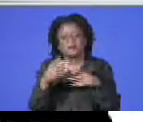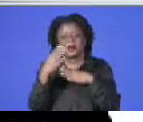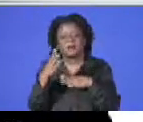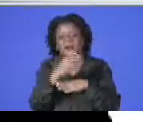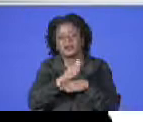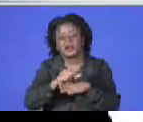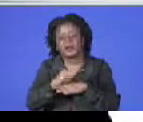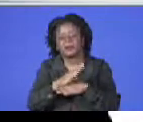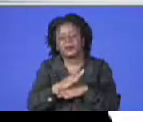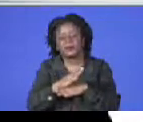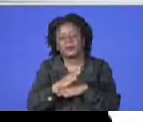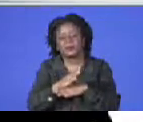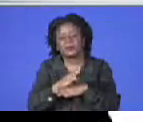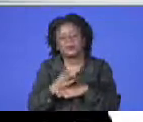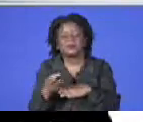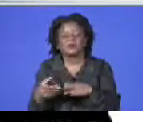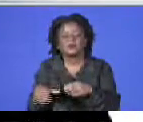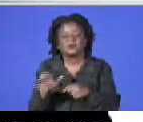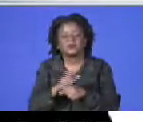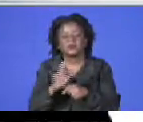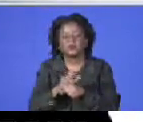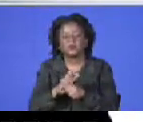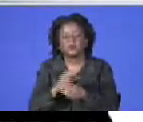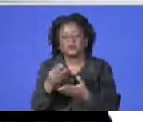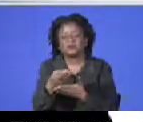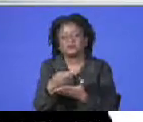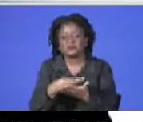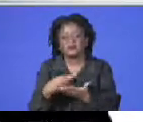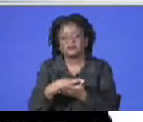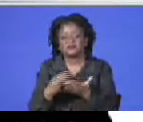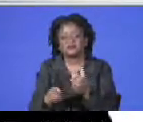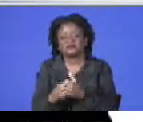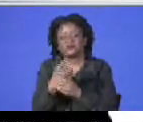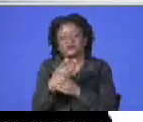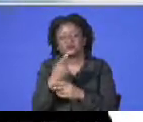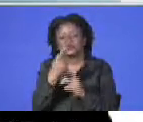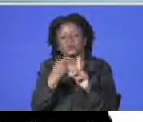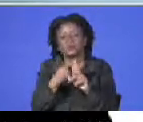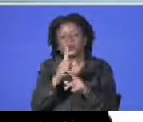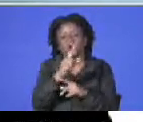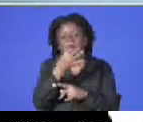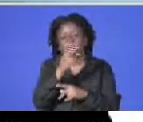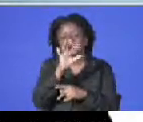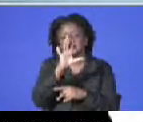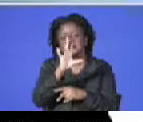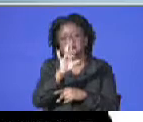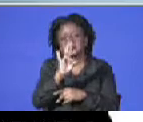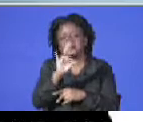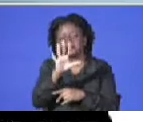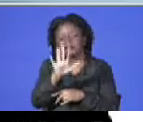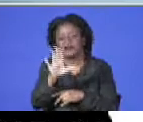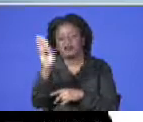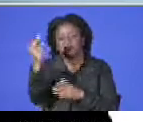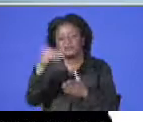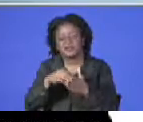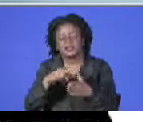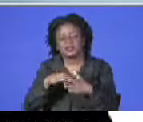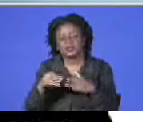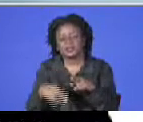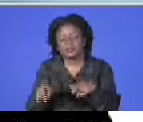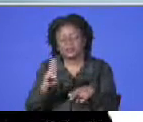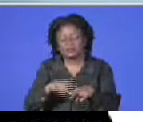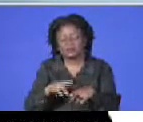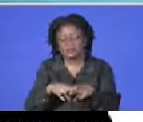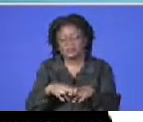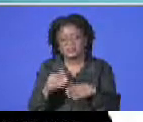by $67.9 million to $1.75 million. The increase was bolstered by the